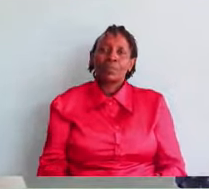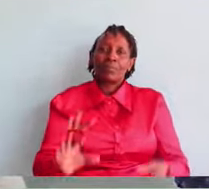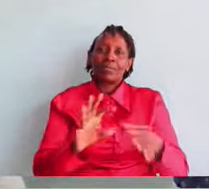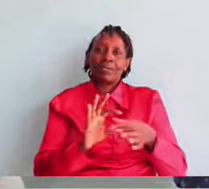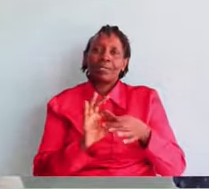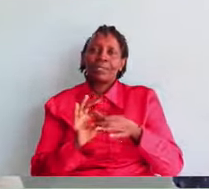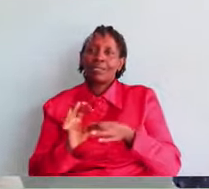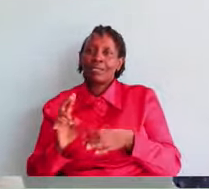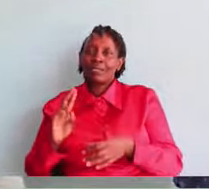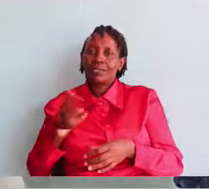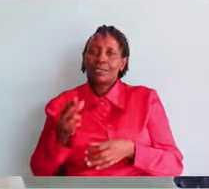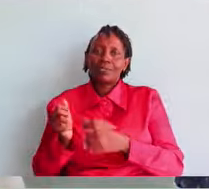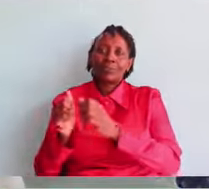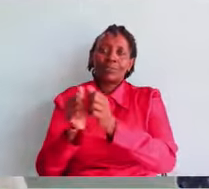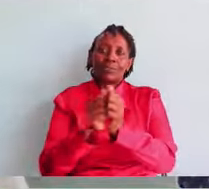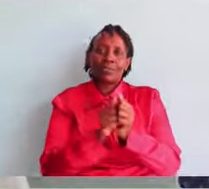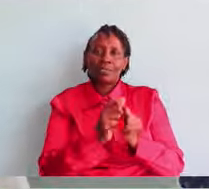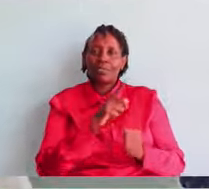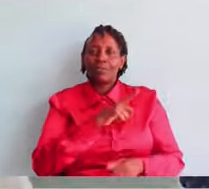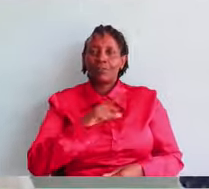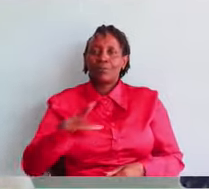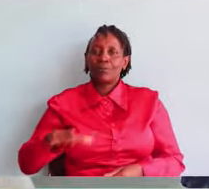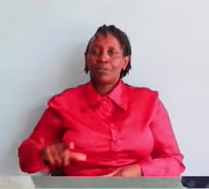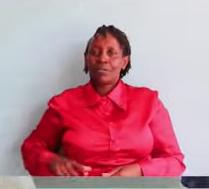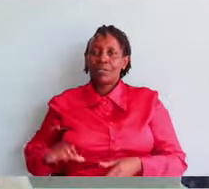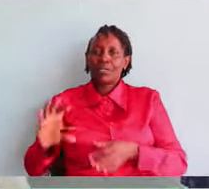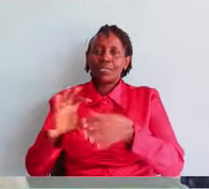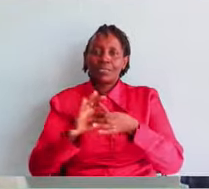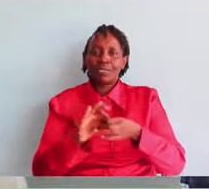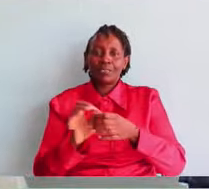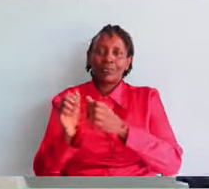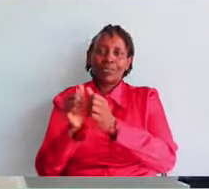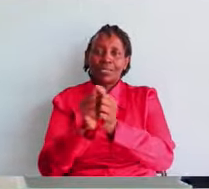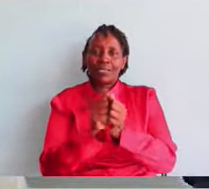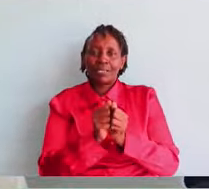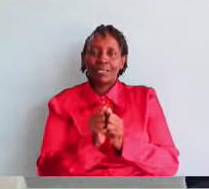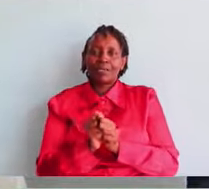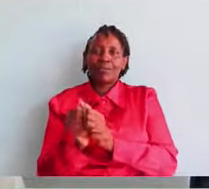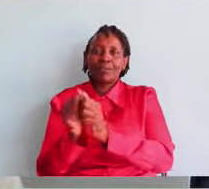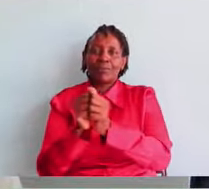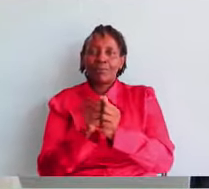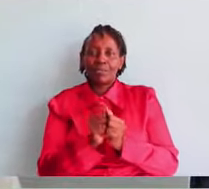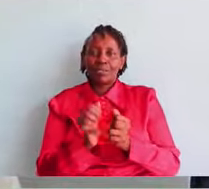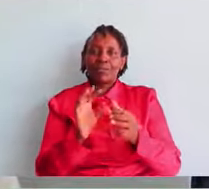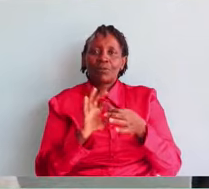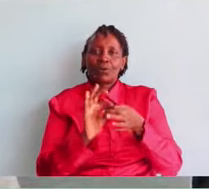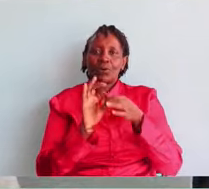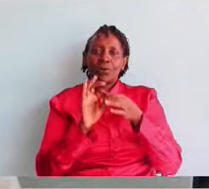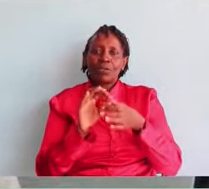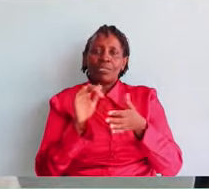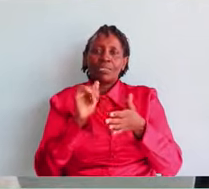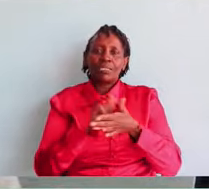Bind us together, Lord. Bind us together.